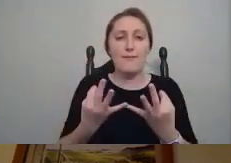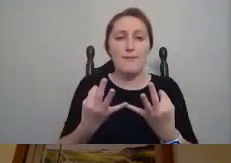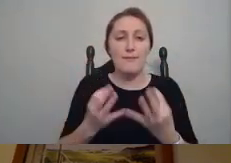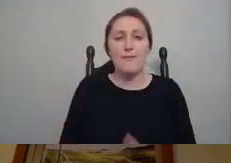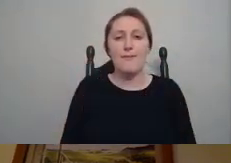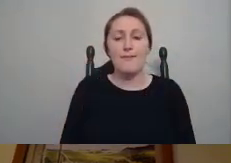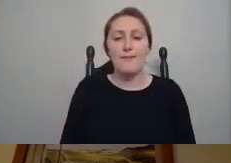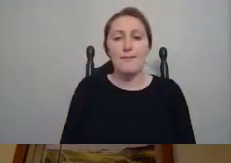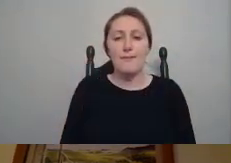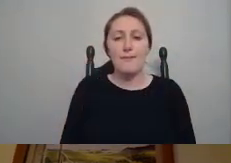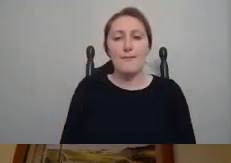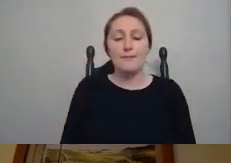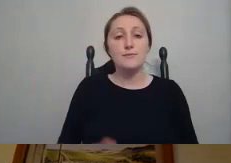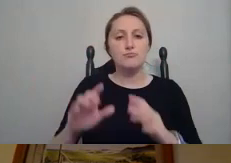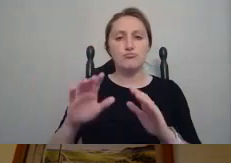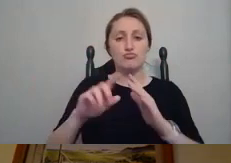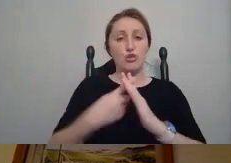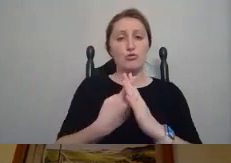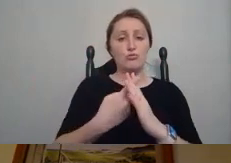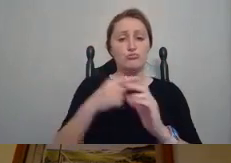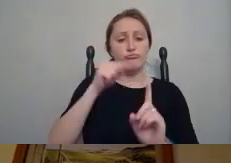So let me start with supporting others.